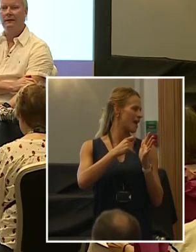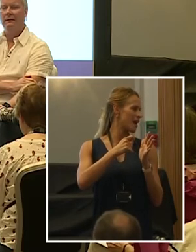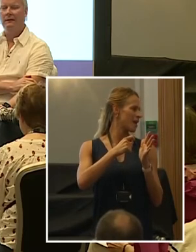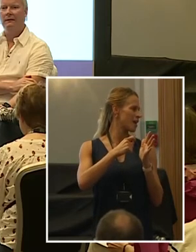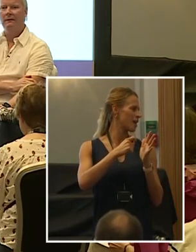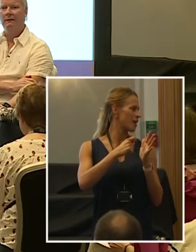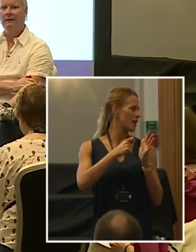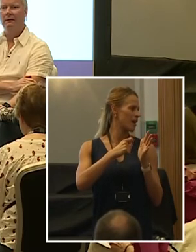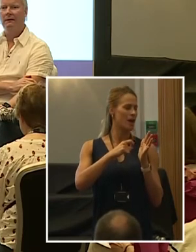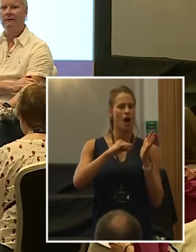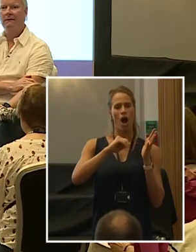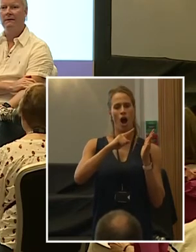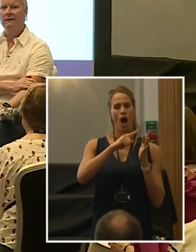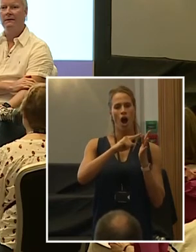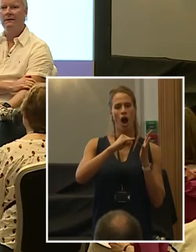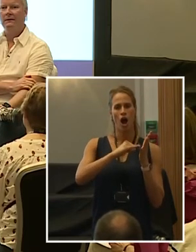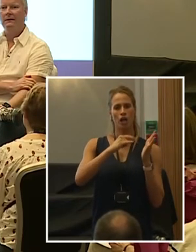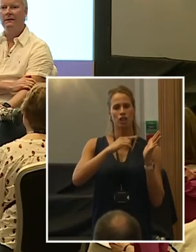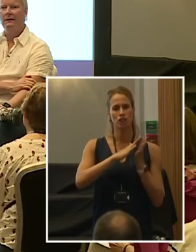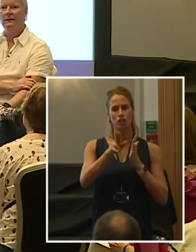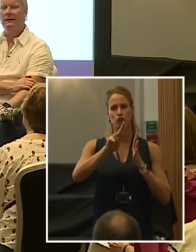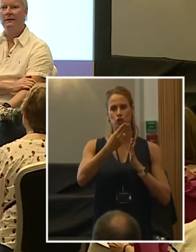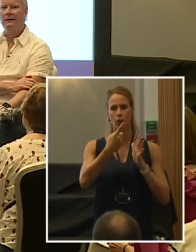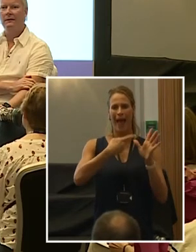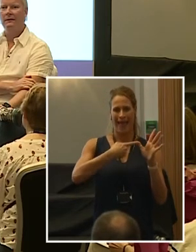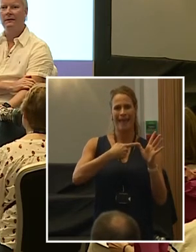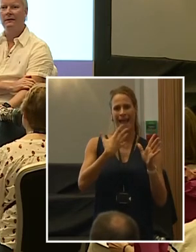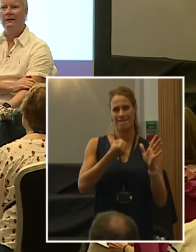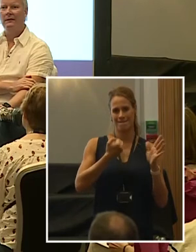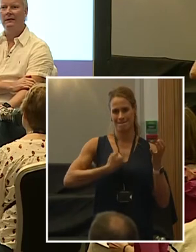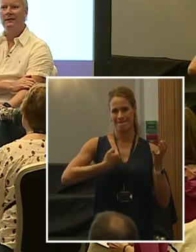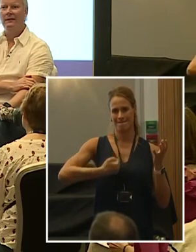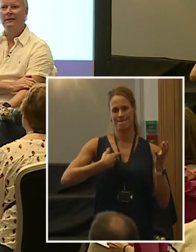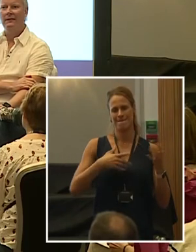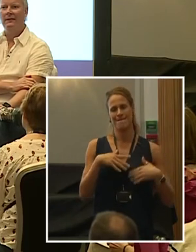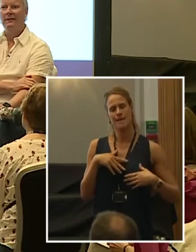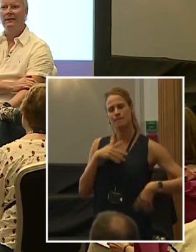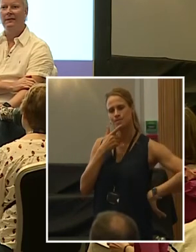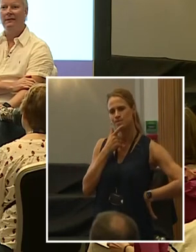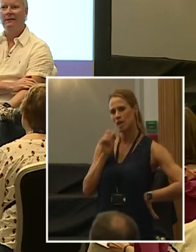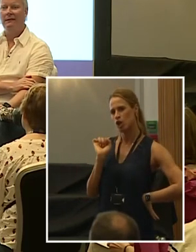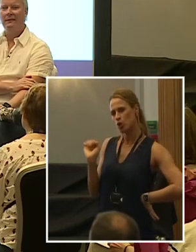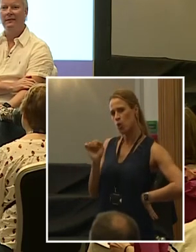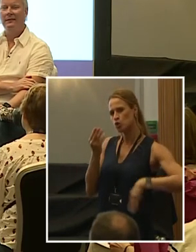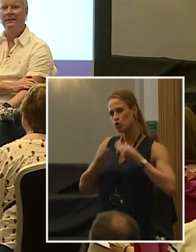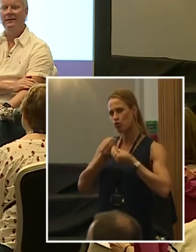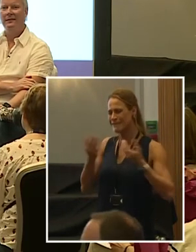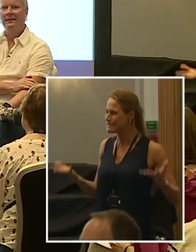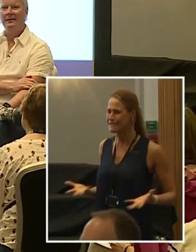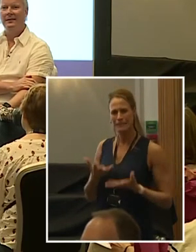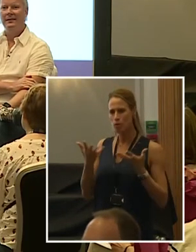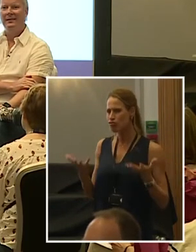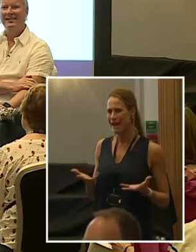panel, but for David in particular, did you feel that this is it? Because like hearing your story was quite inspirational and